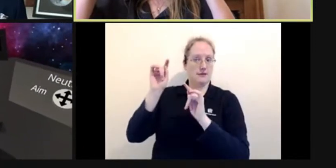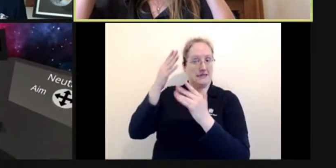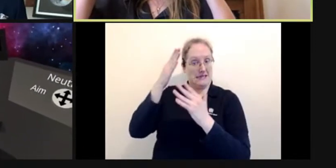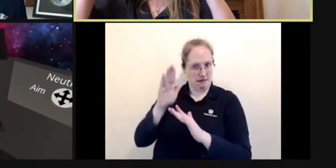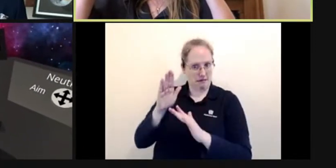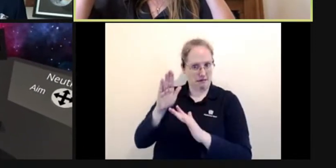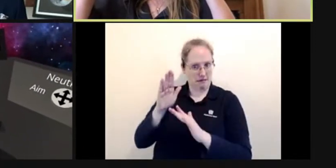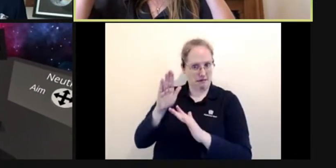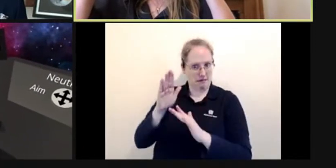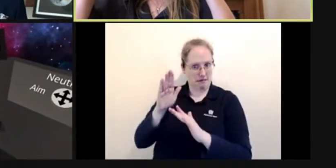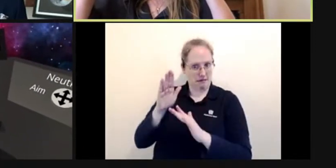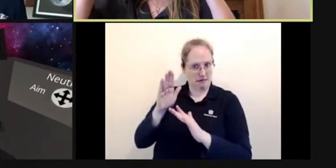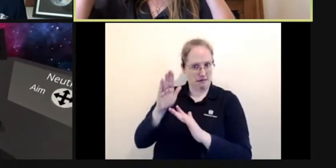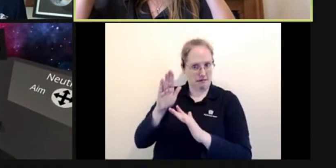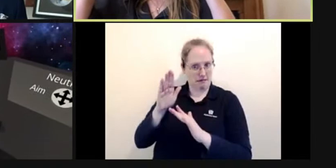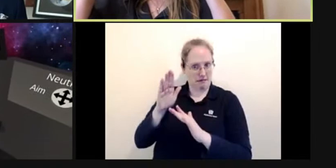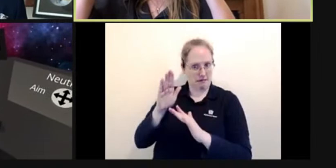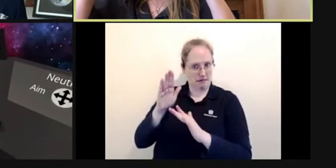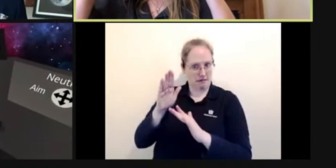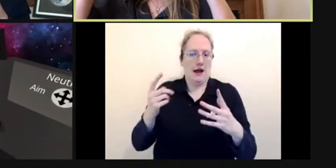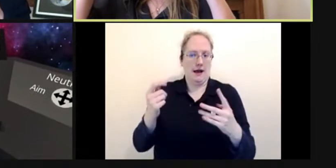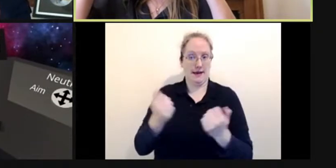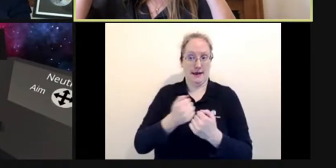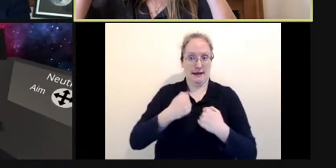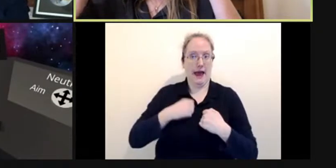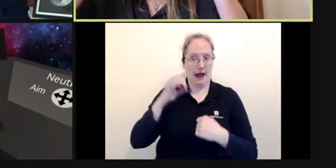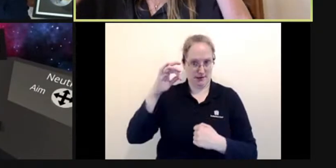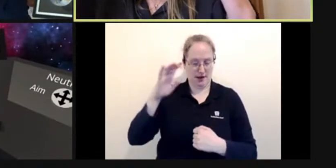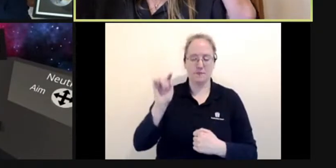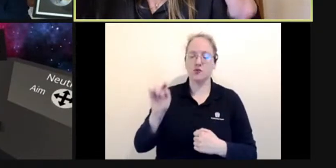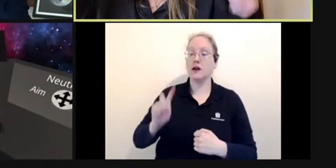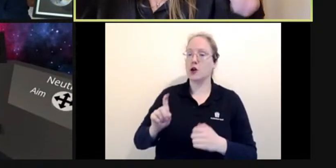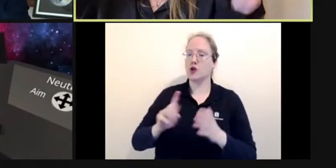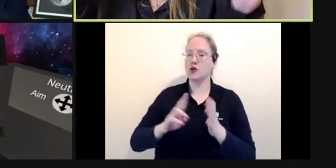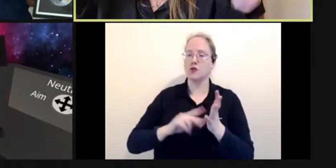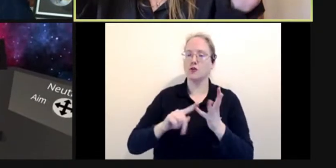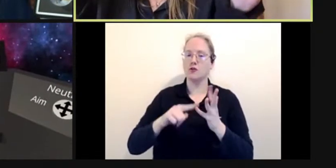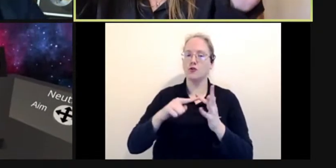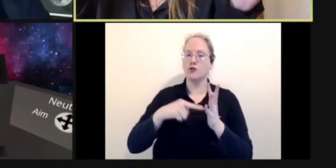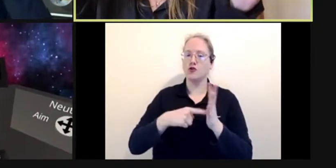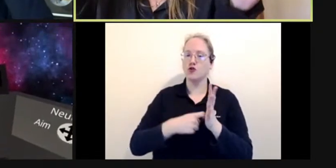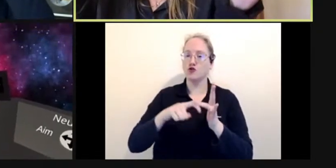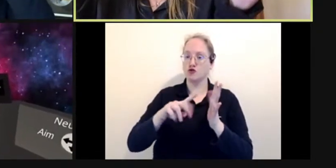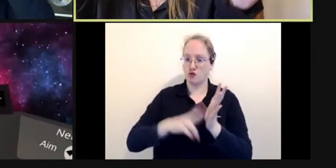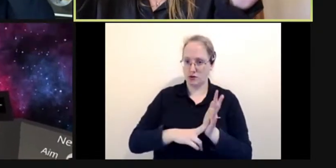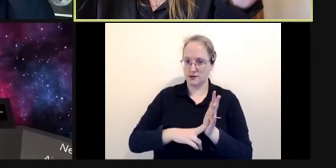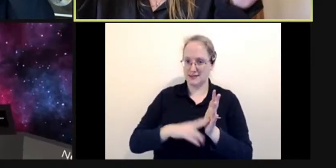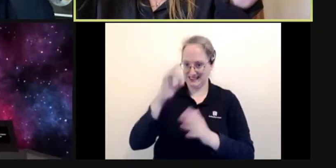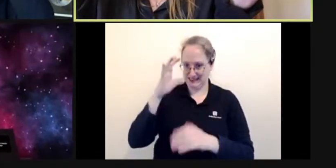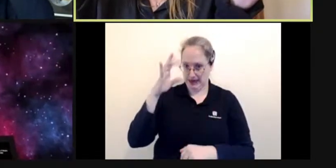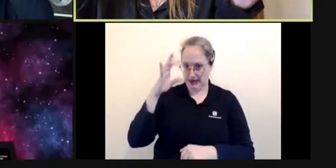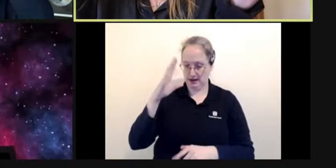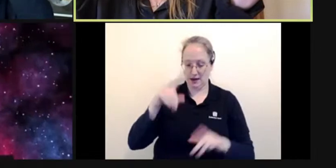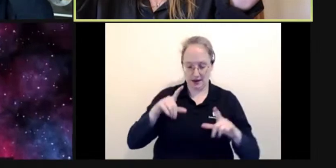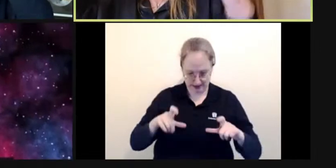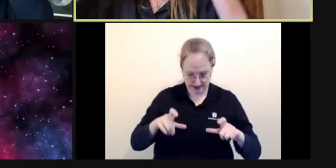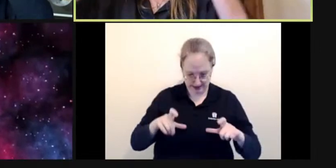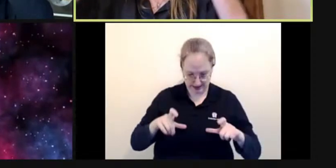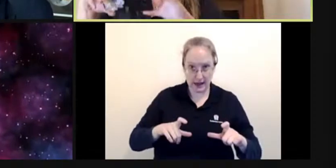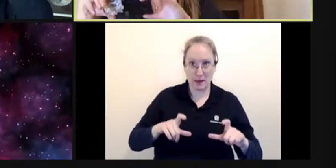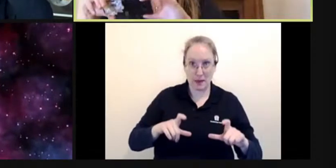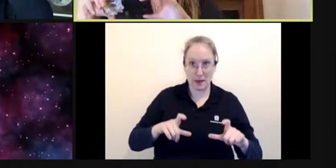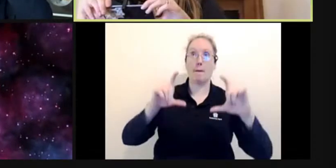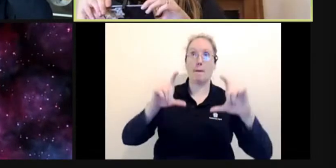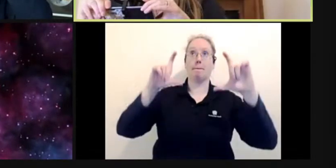to click on neutron star. So tap that, and you're going to look up above your console. And you're